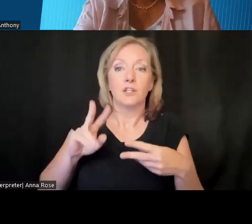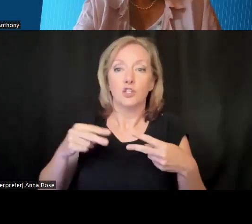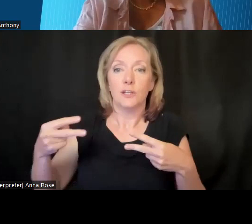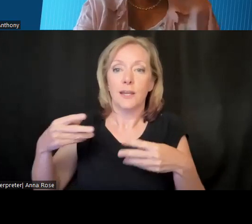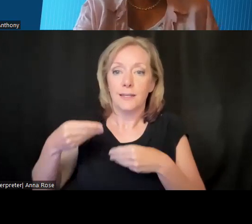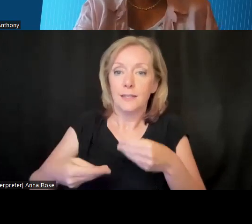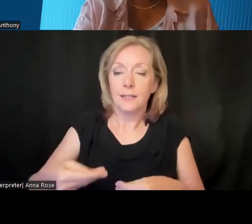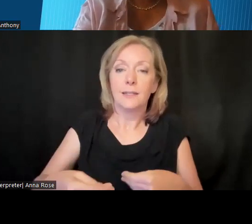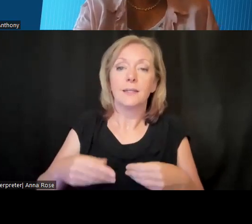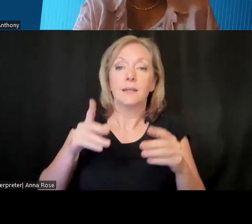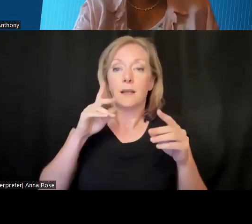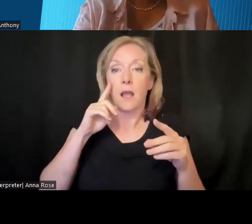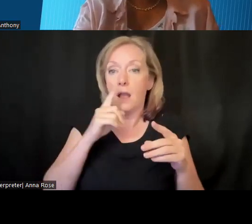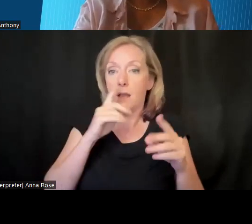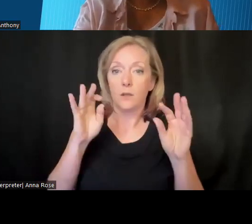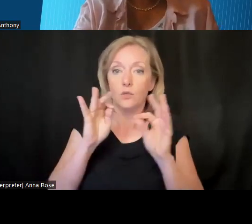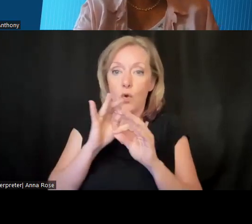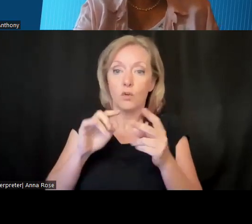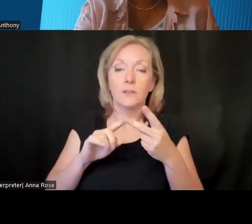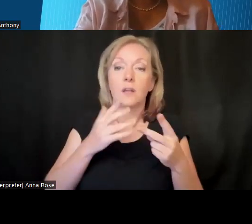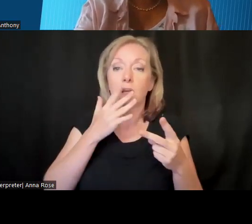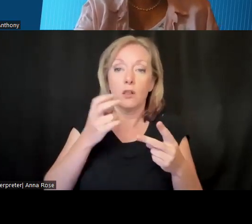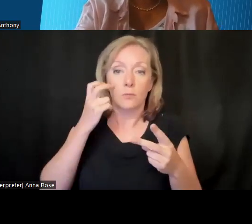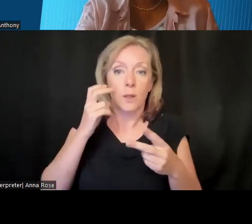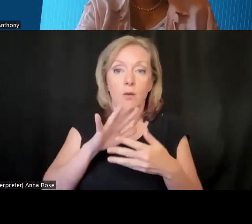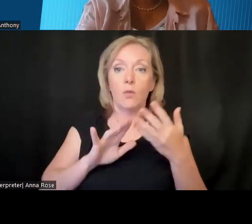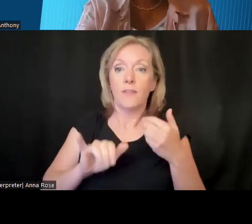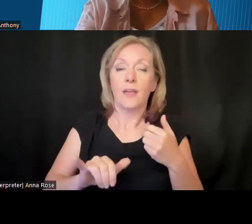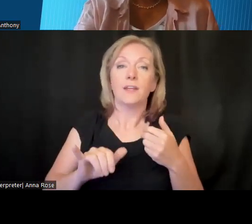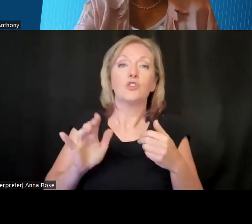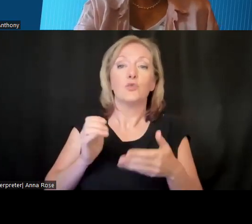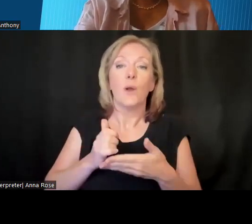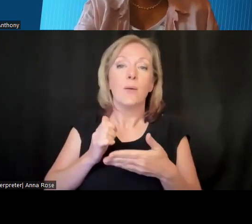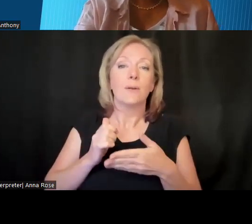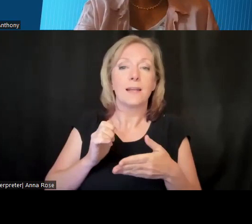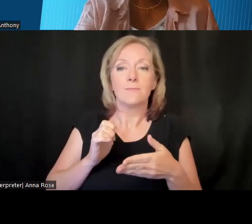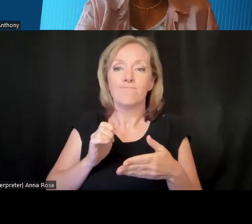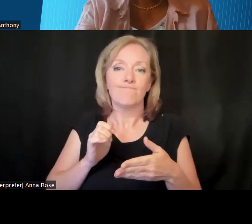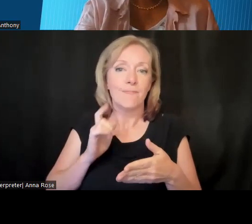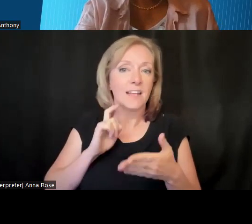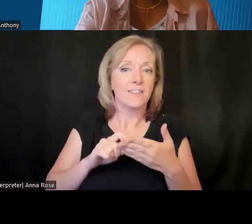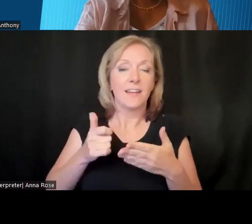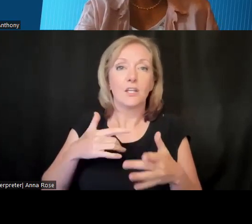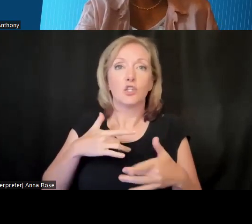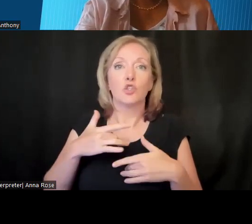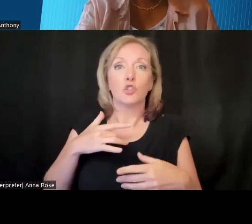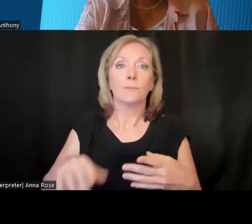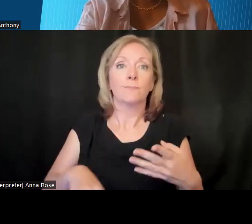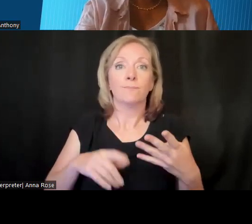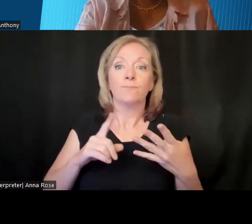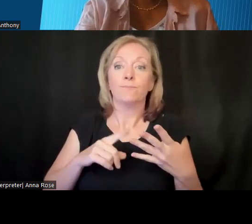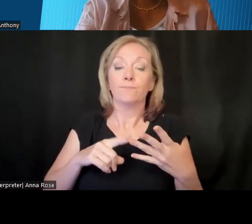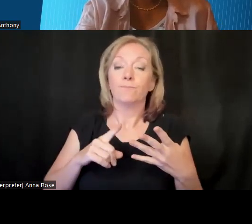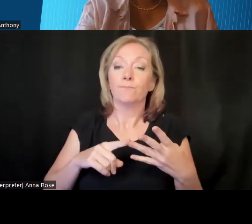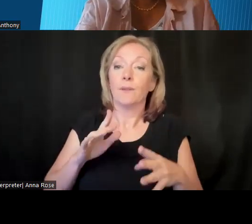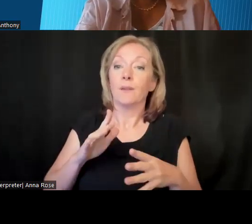cetera. But it's just to get a little bit of a wind direction on, do we have a concern? Family history for early onset conductive or